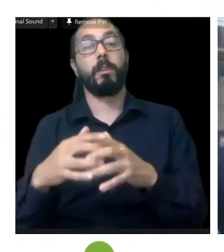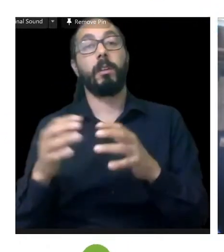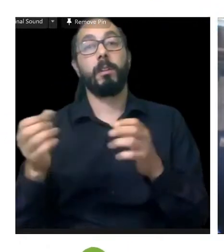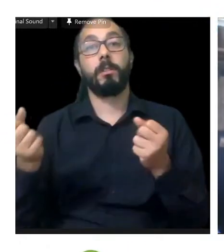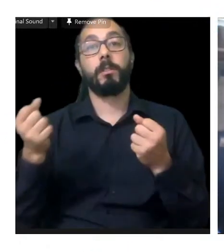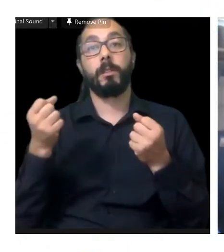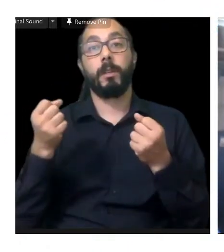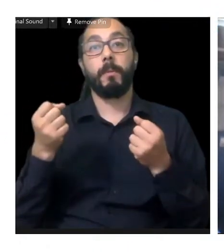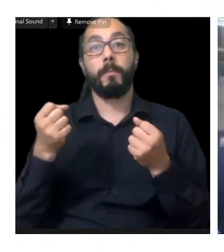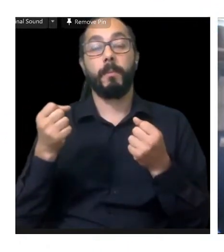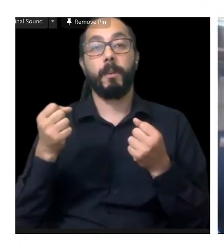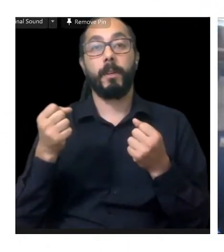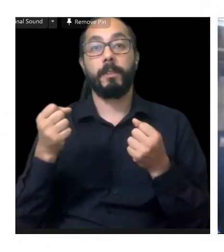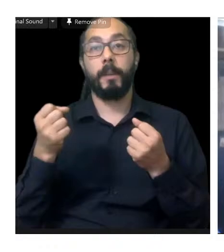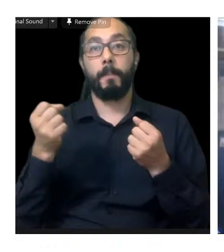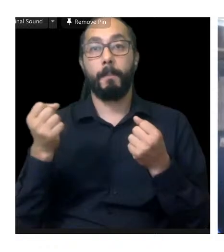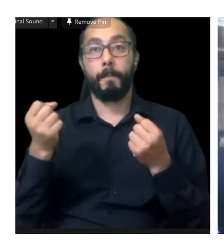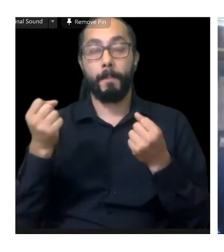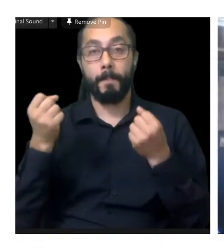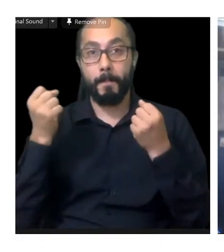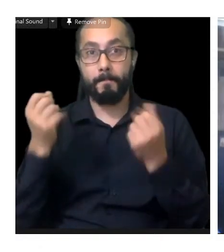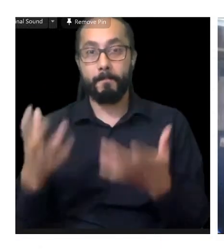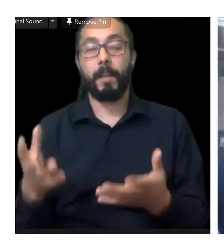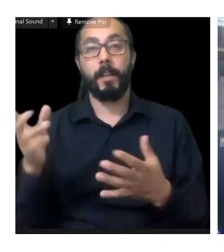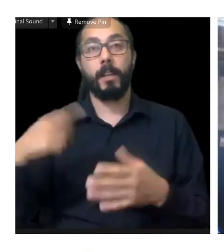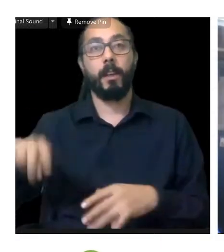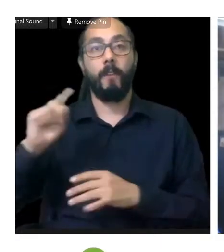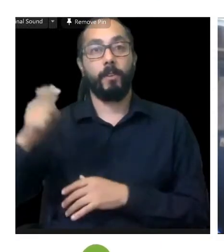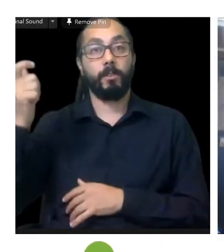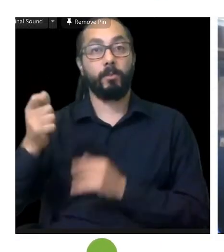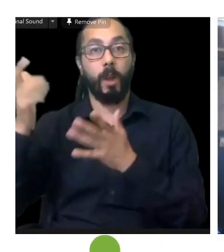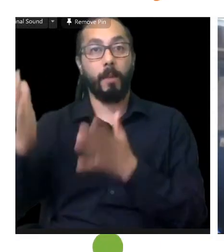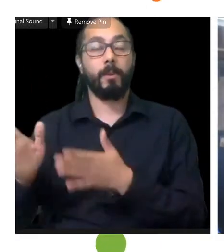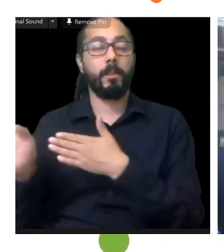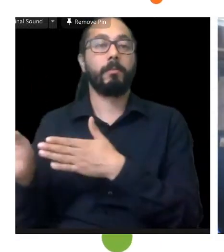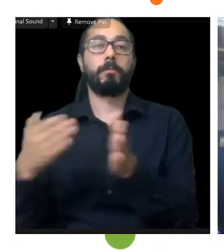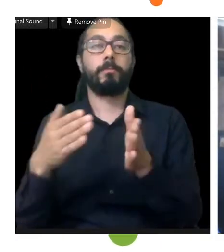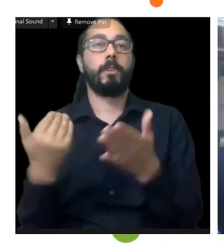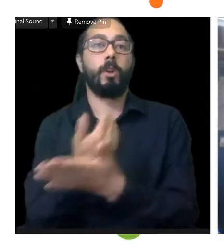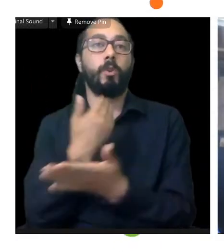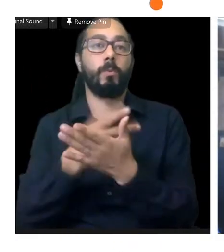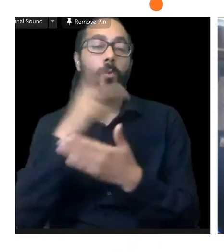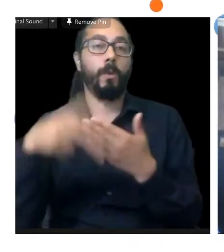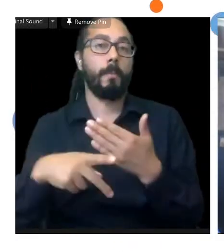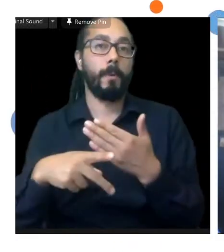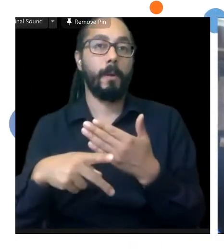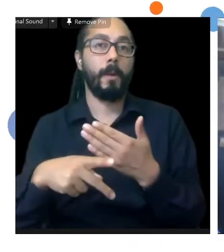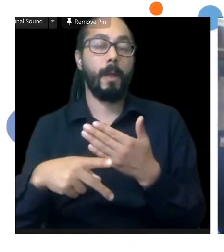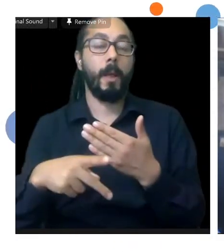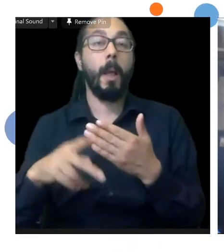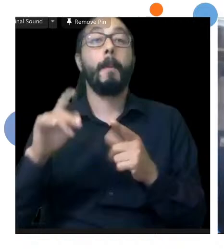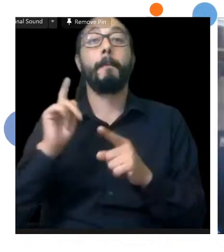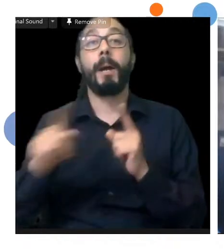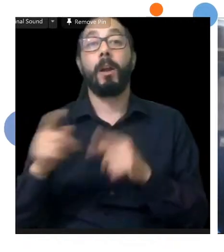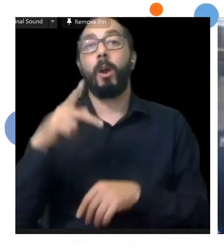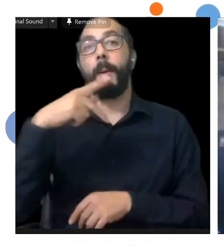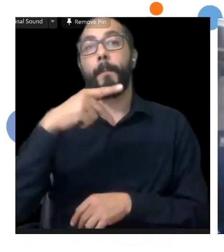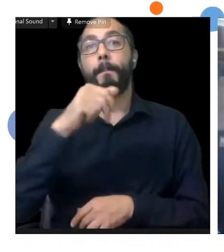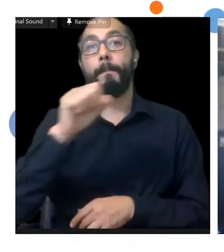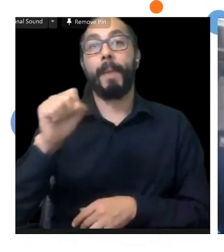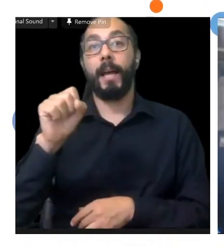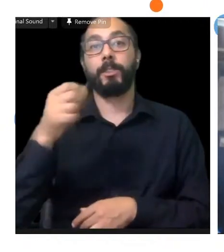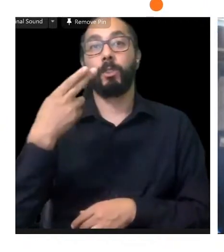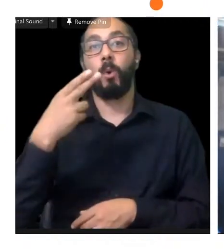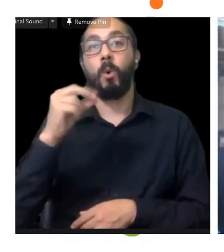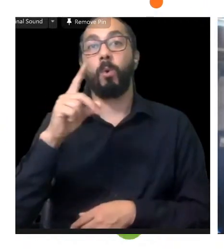possible into our new pass holder program, the artist vouchers are actually neck and neck with our pass holder sales. So far